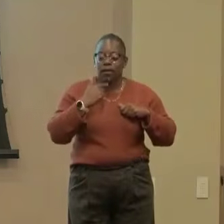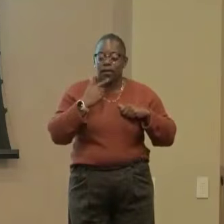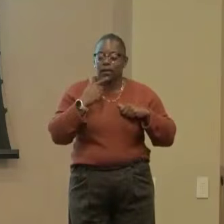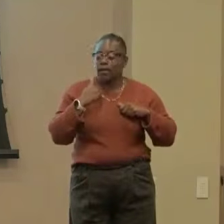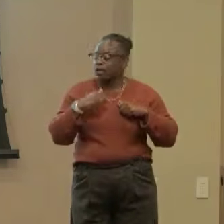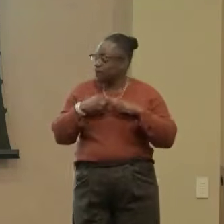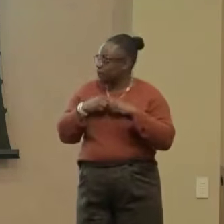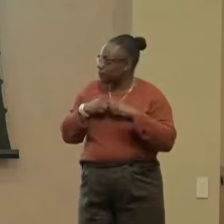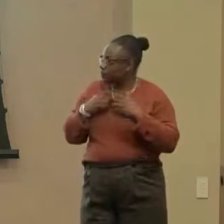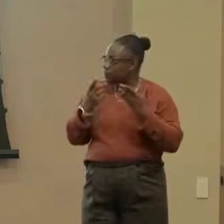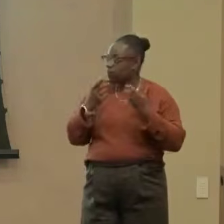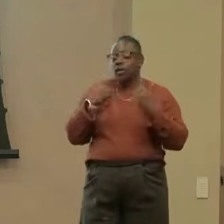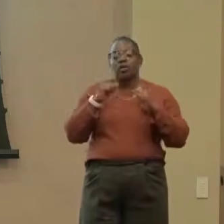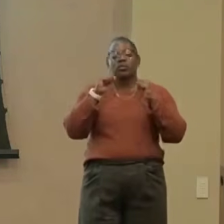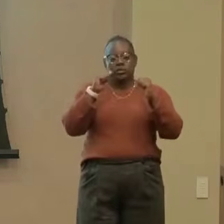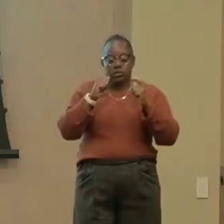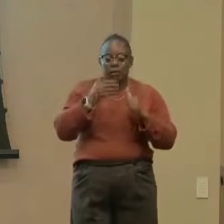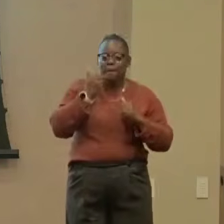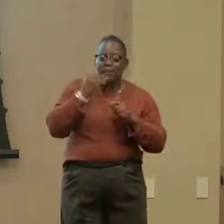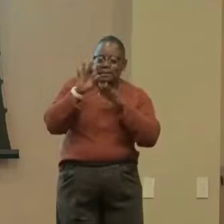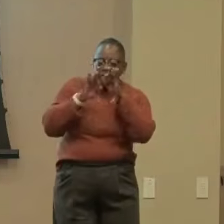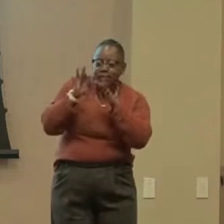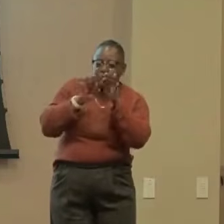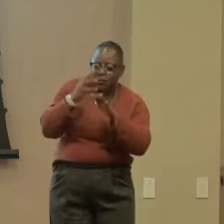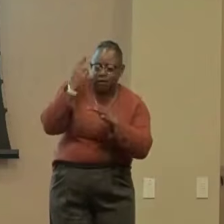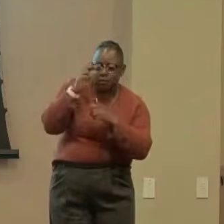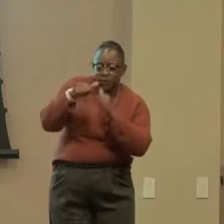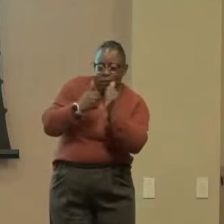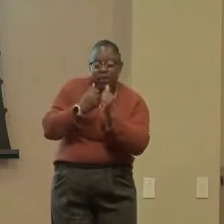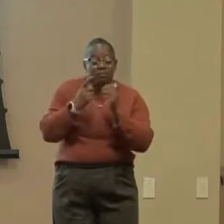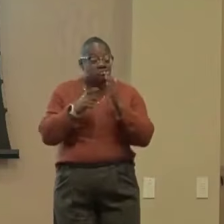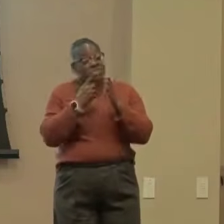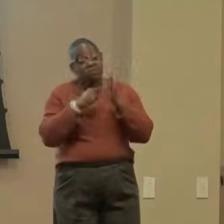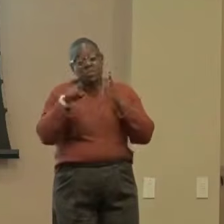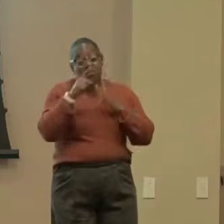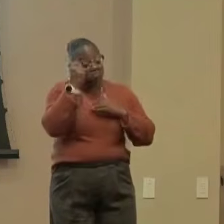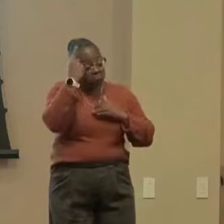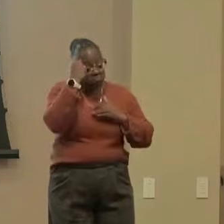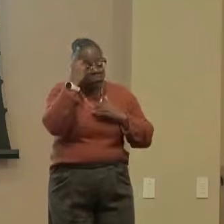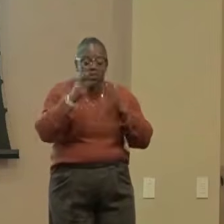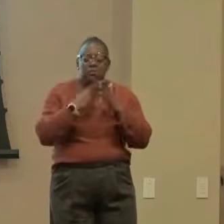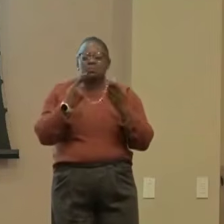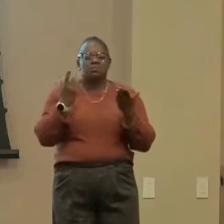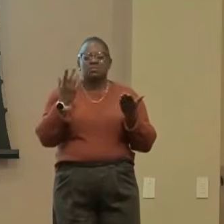right now, I will try my best to educate people. And sometimes they'll understand, sometimes they don't, but